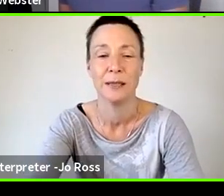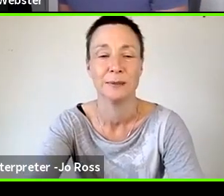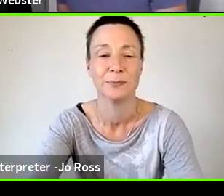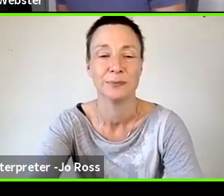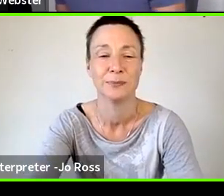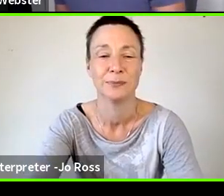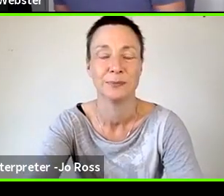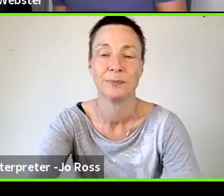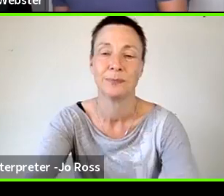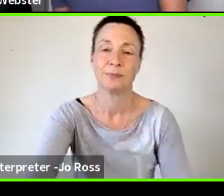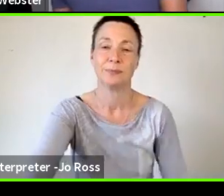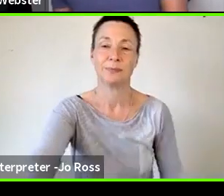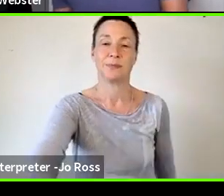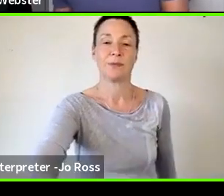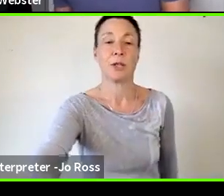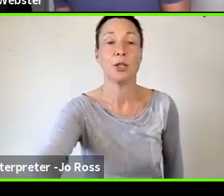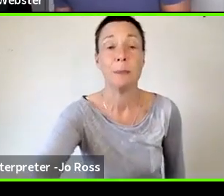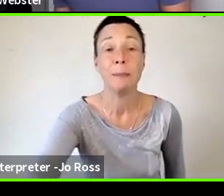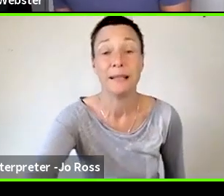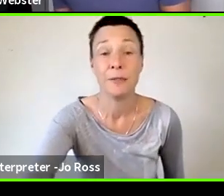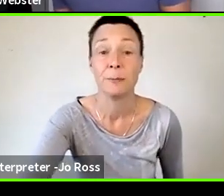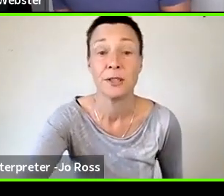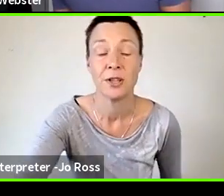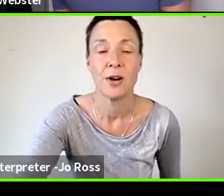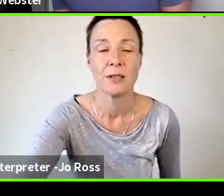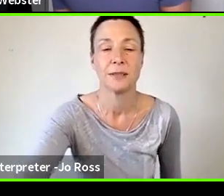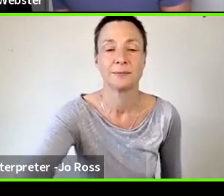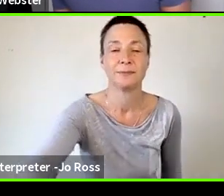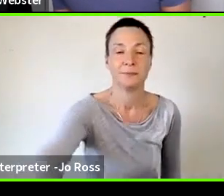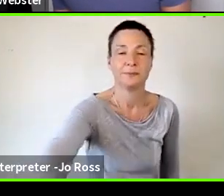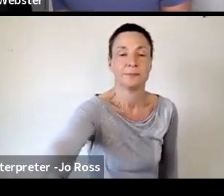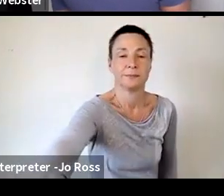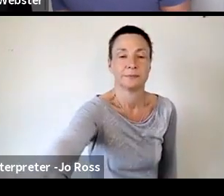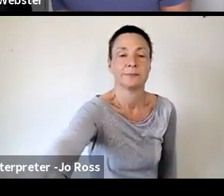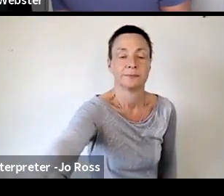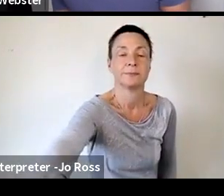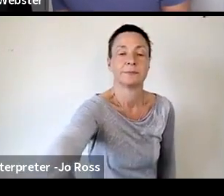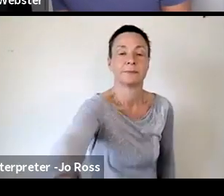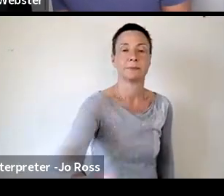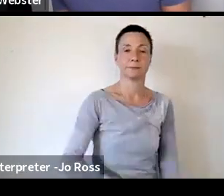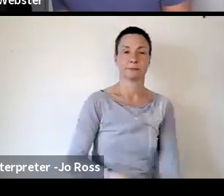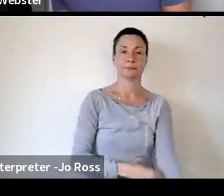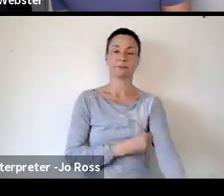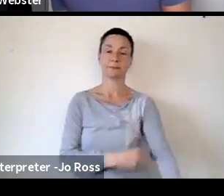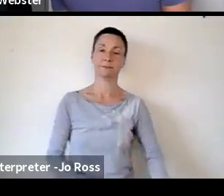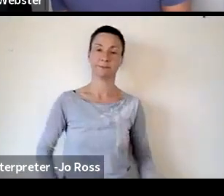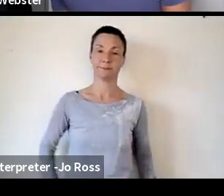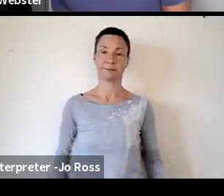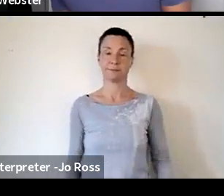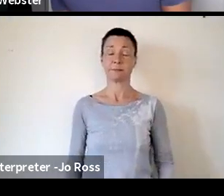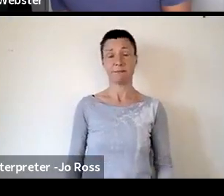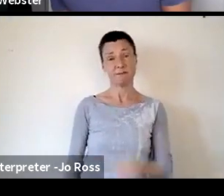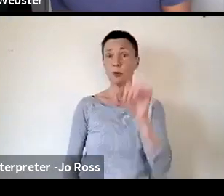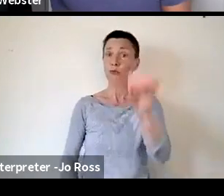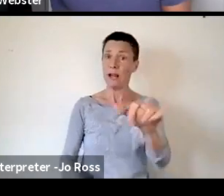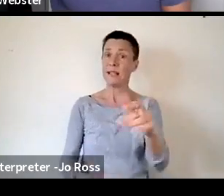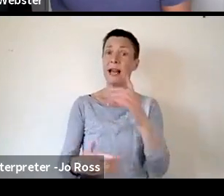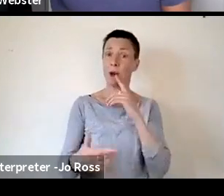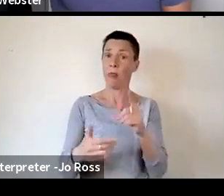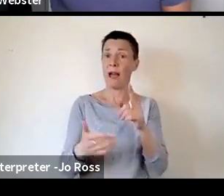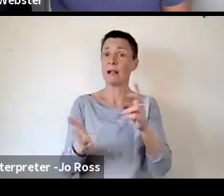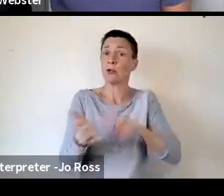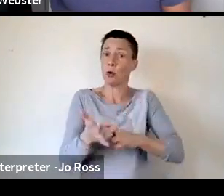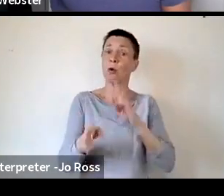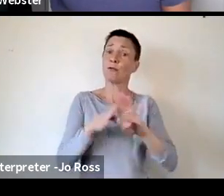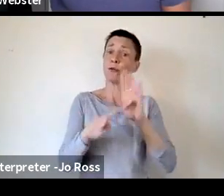as well. It should be built in from the start. Mm-hmm. And actually, on that note of training, Alan Riches,